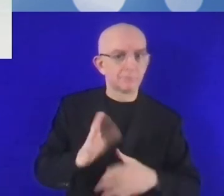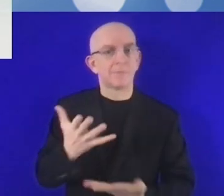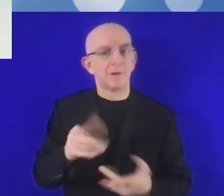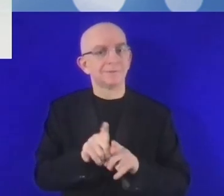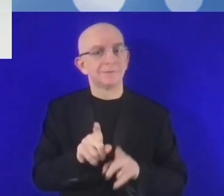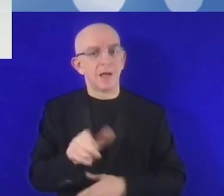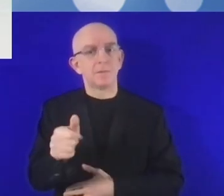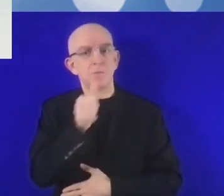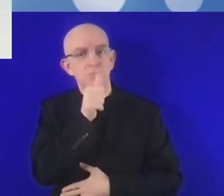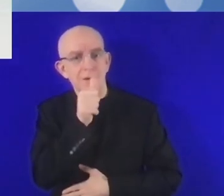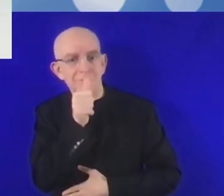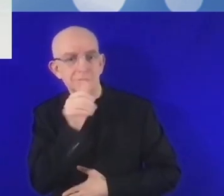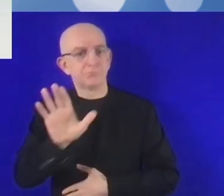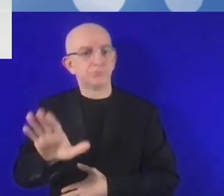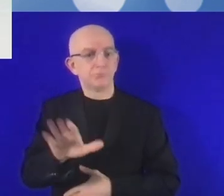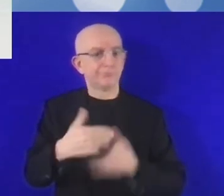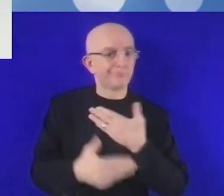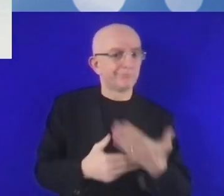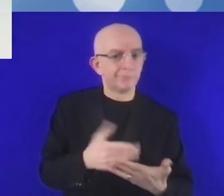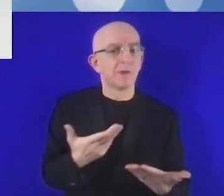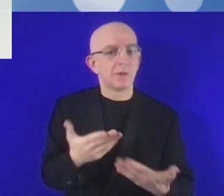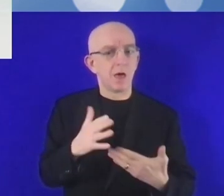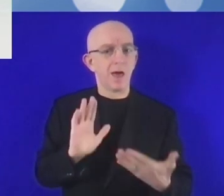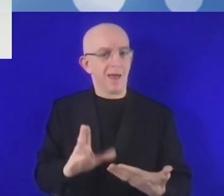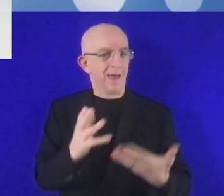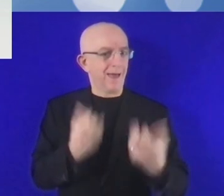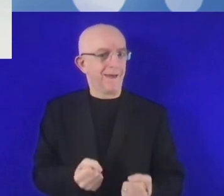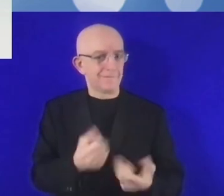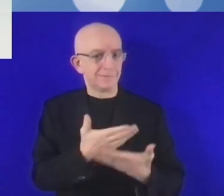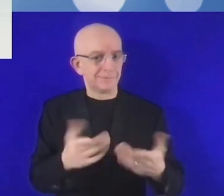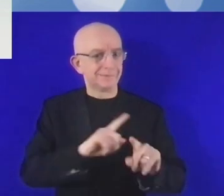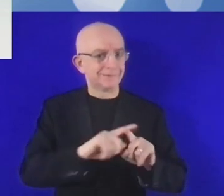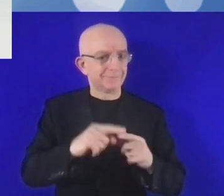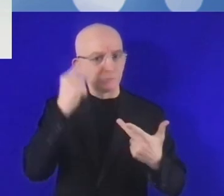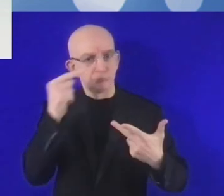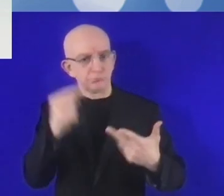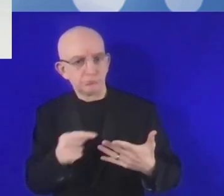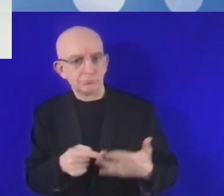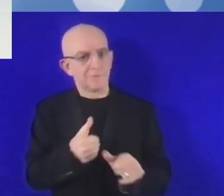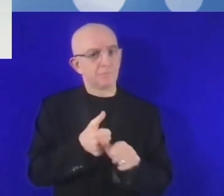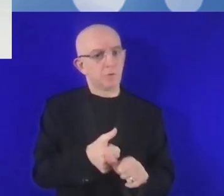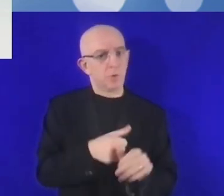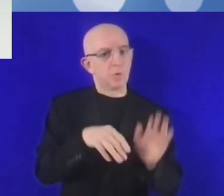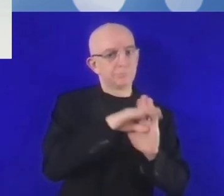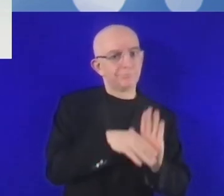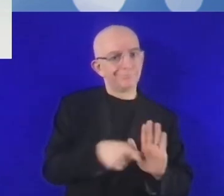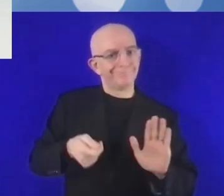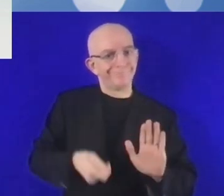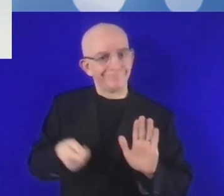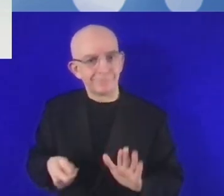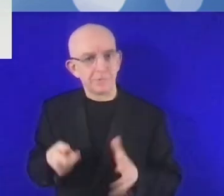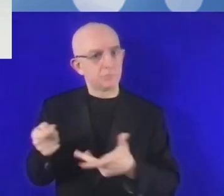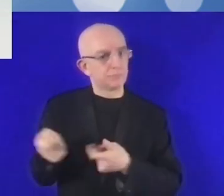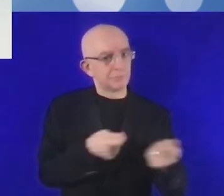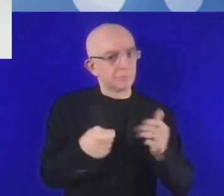and regulatory authorities around the world are urgently looking to develop and deploy policy solutions.